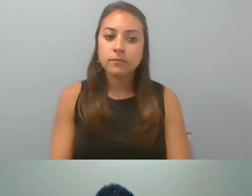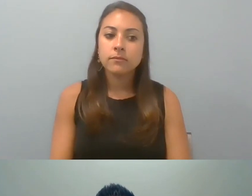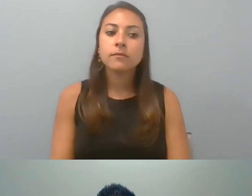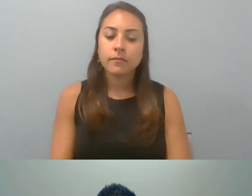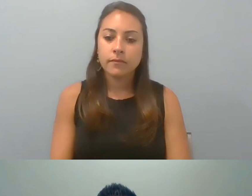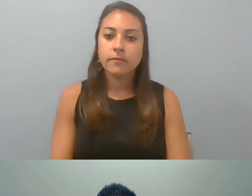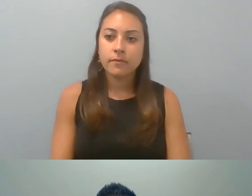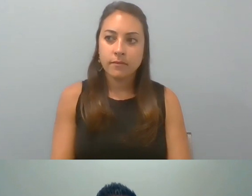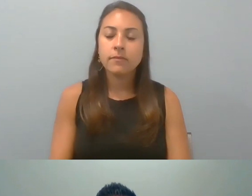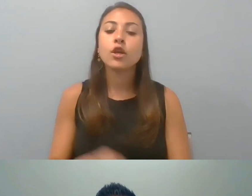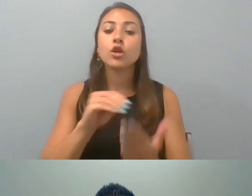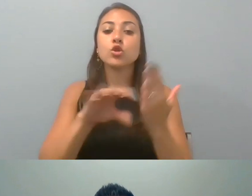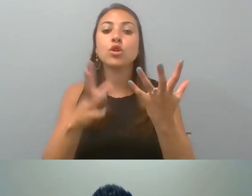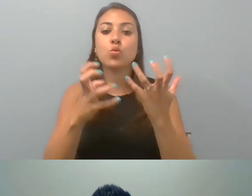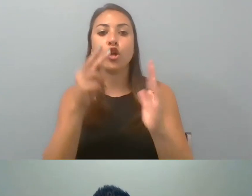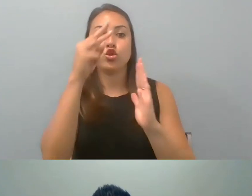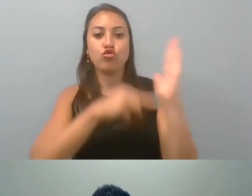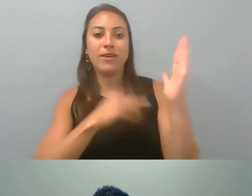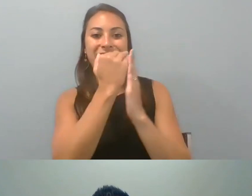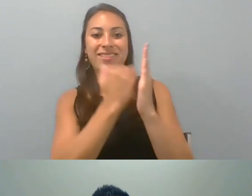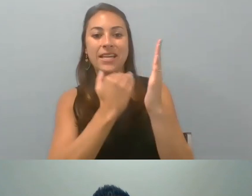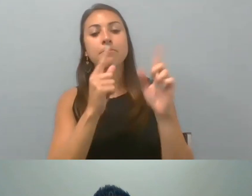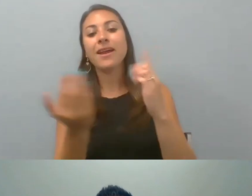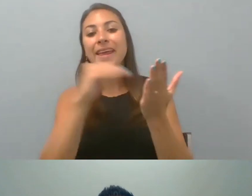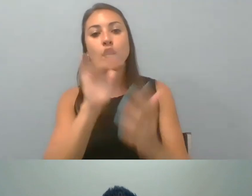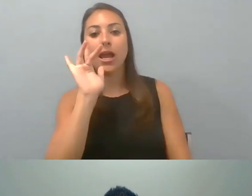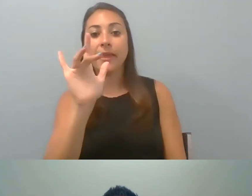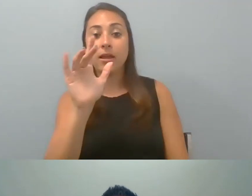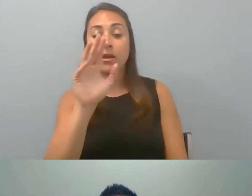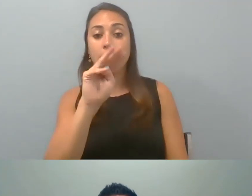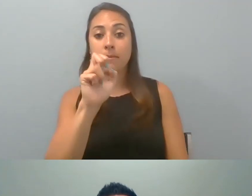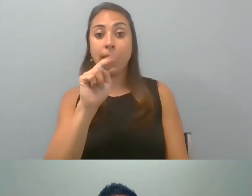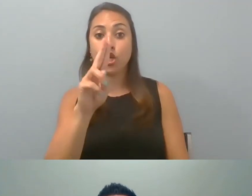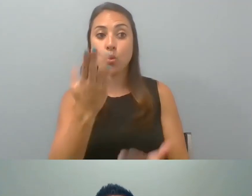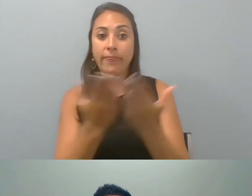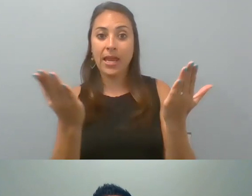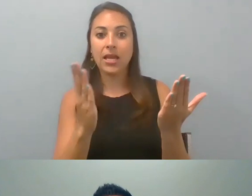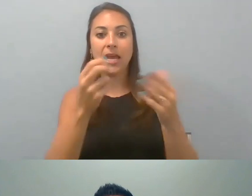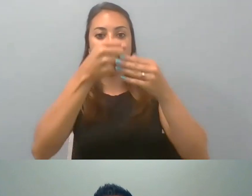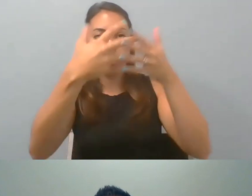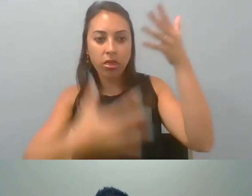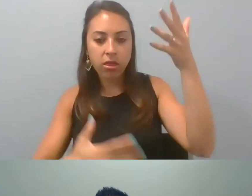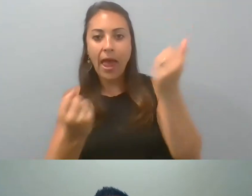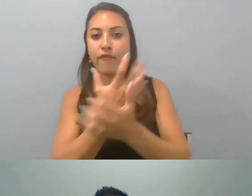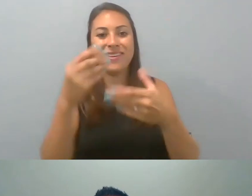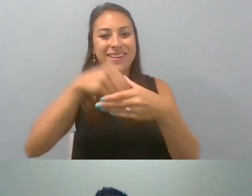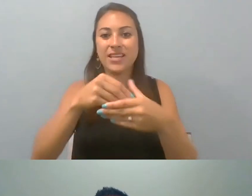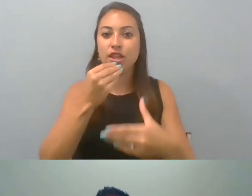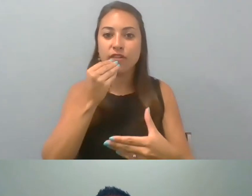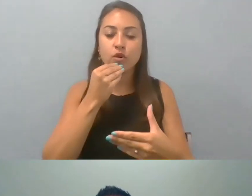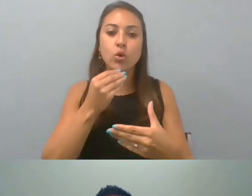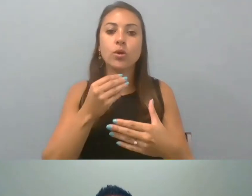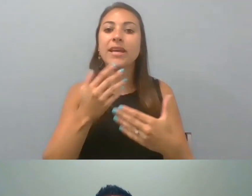the ingredients lists, but same thing, you would click on the menu item and it tells you everything that's in there. It indicates the top